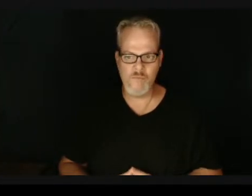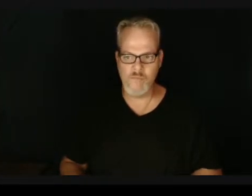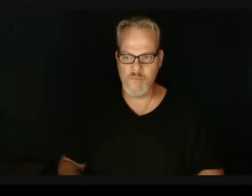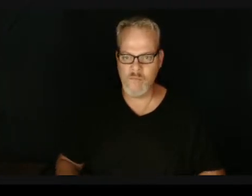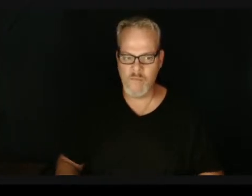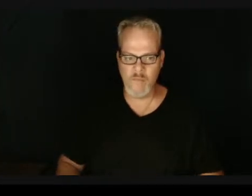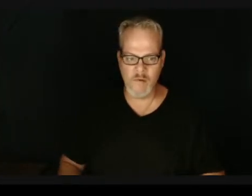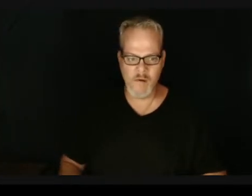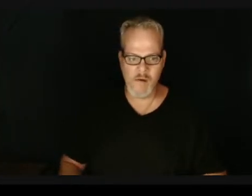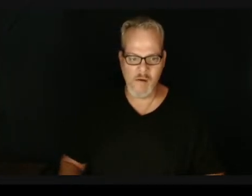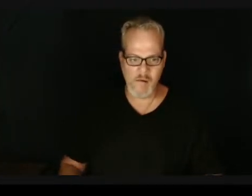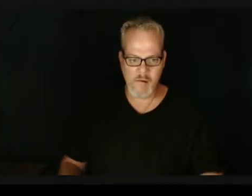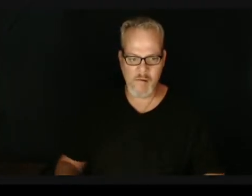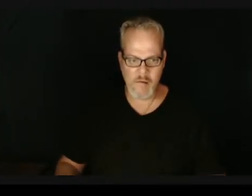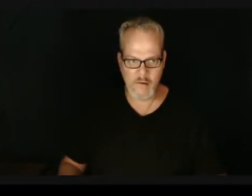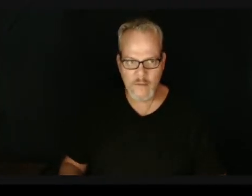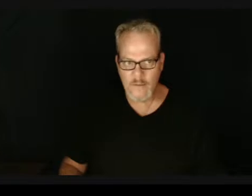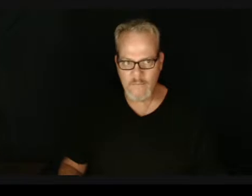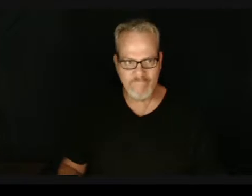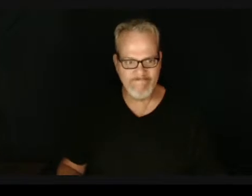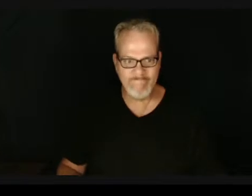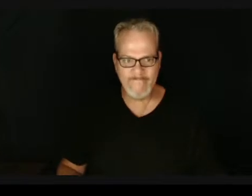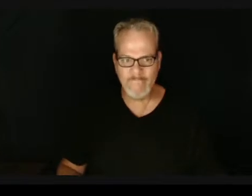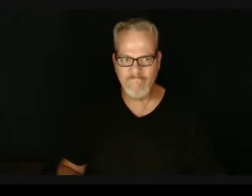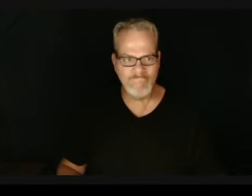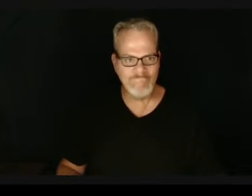That's fine. I mean, that's the obvious on my end. It's fine.